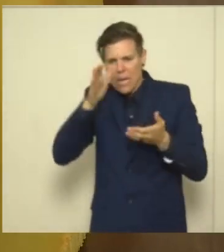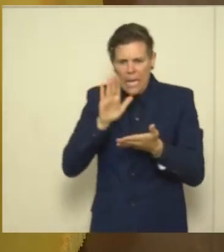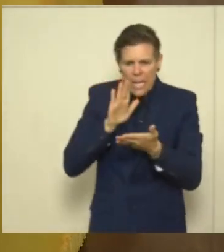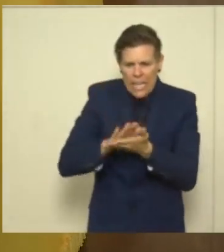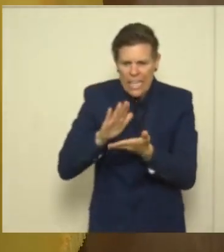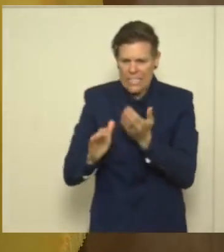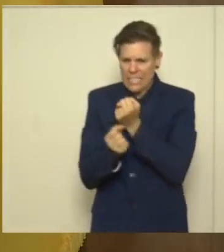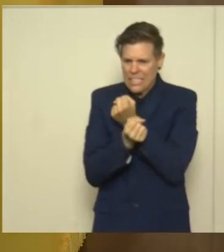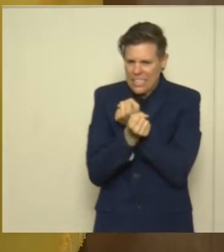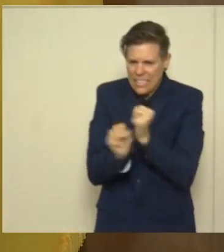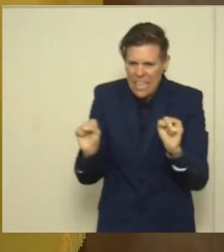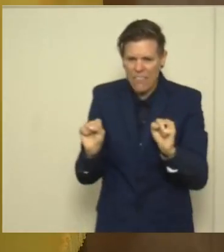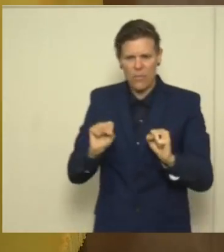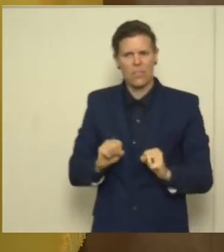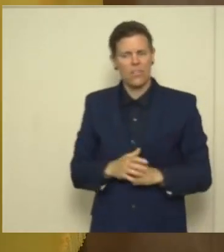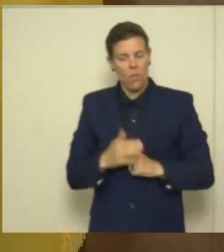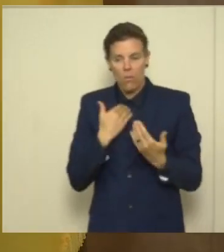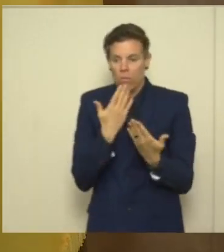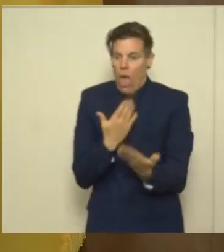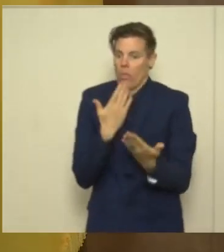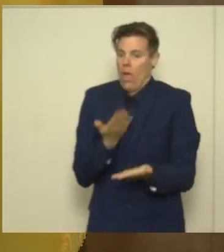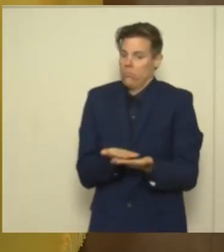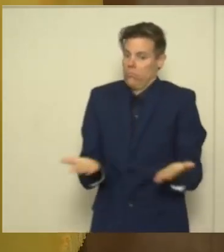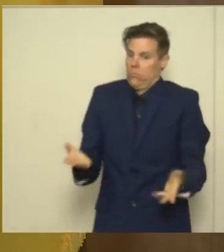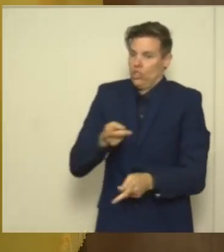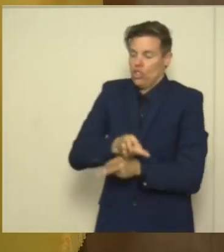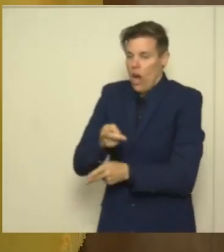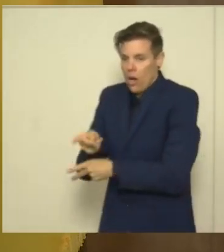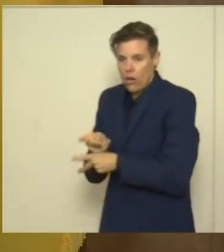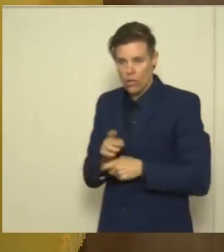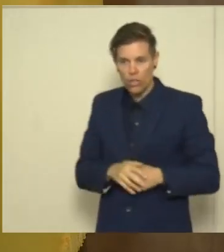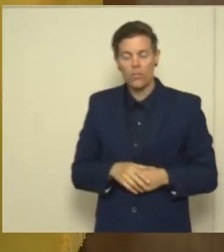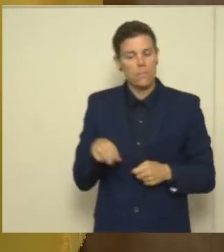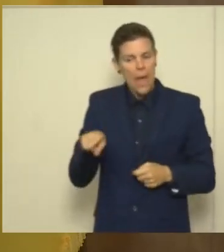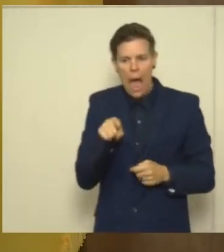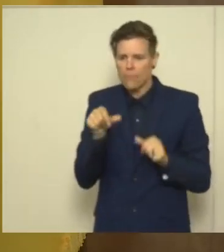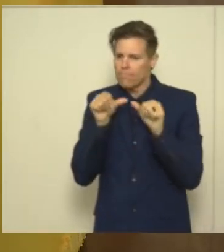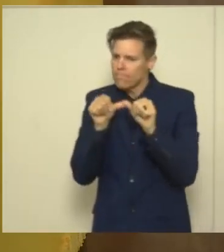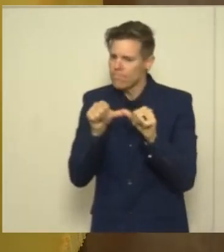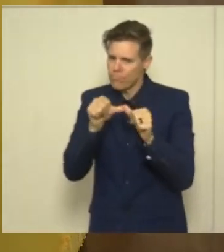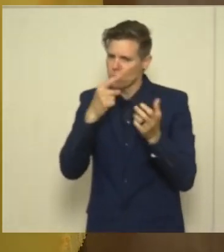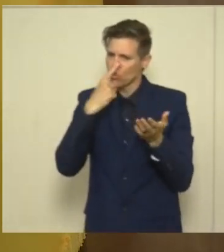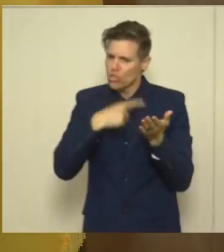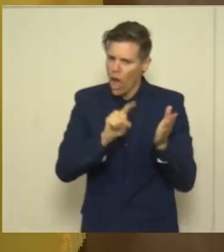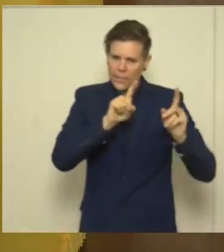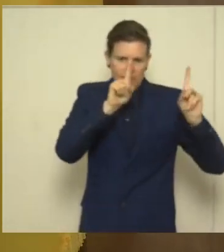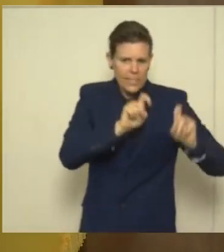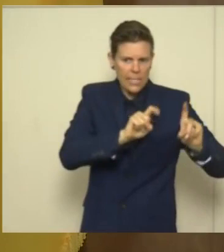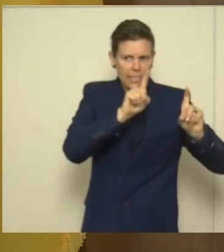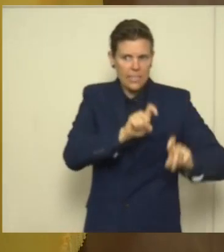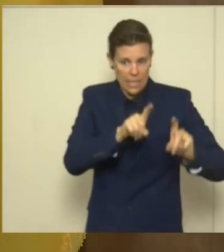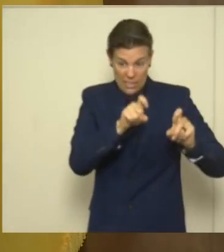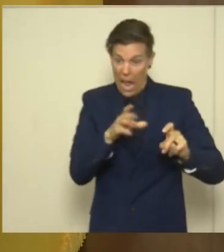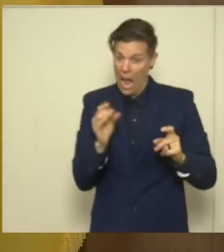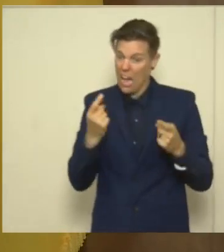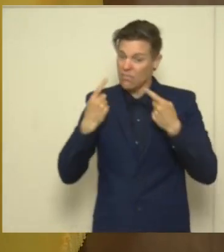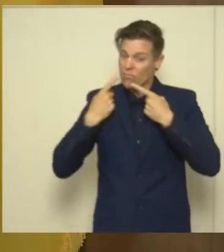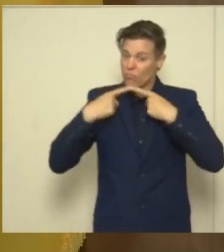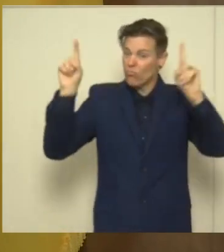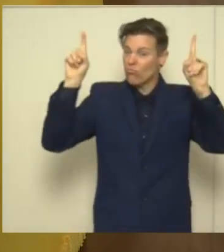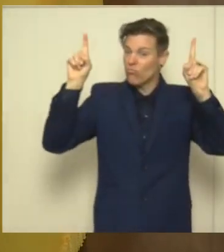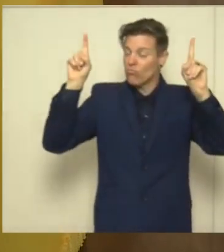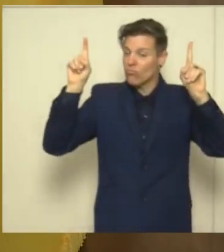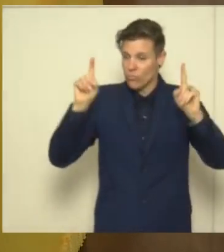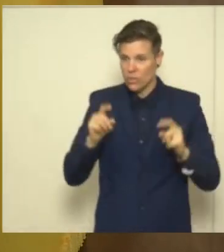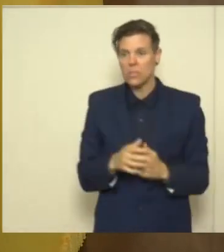Amazing. We know that the surveillance testing works. So I'll tell you where we've been, where we're going, and make sure you've got access to the information. And your